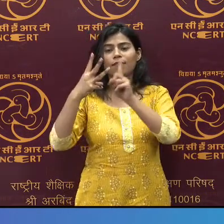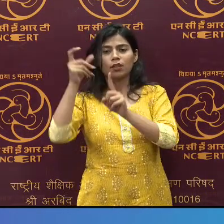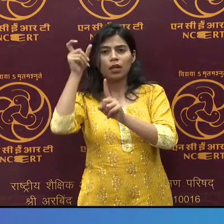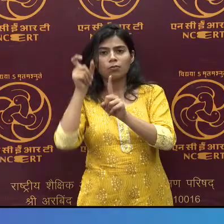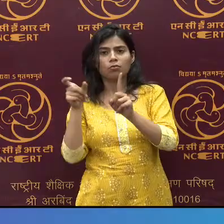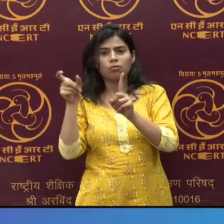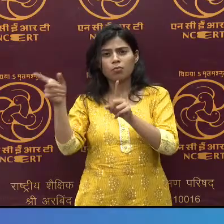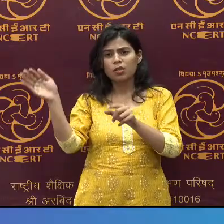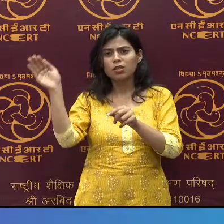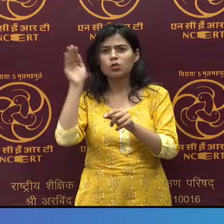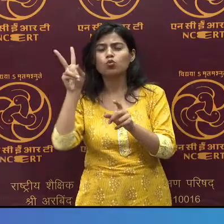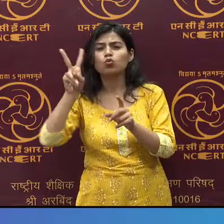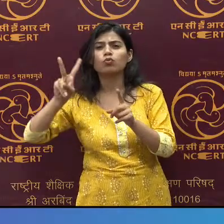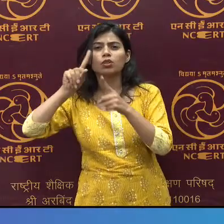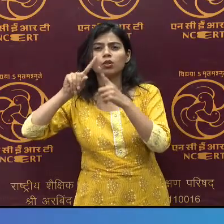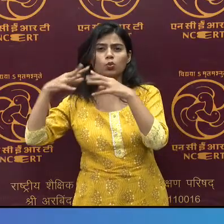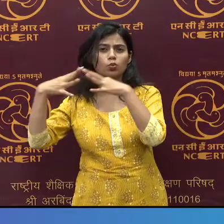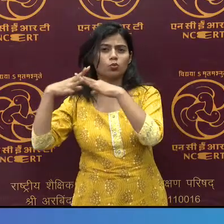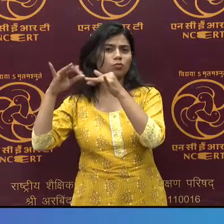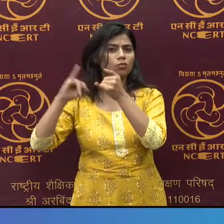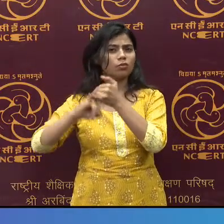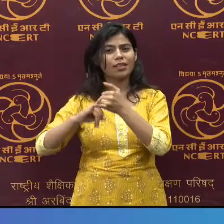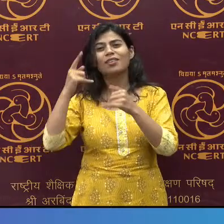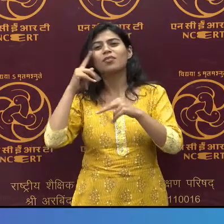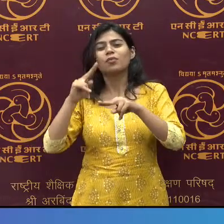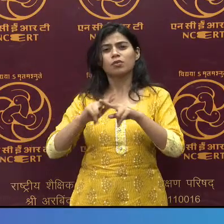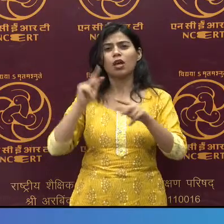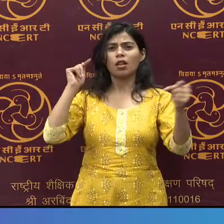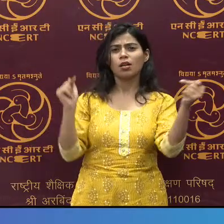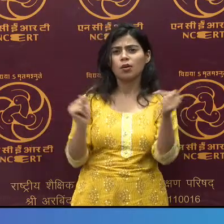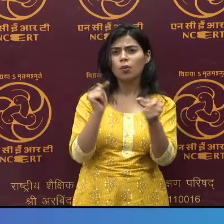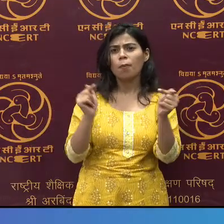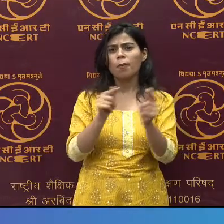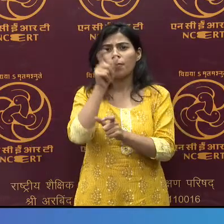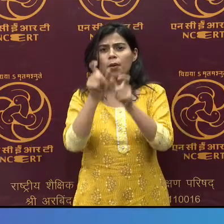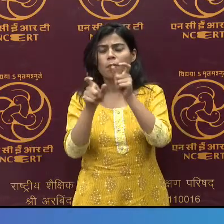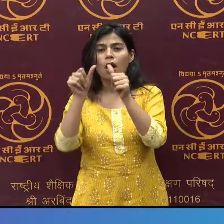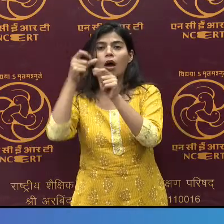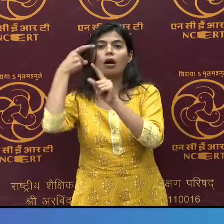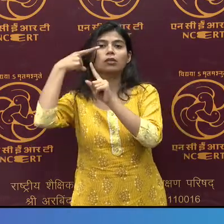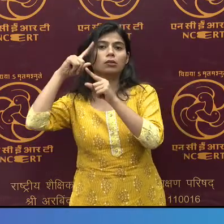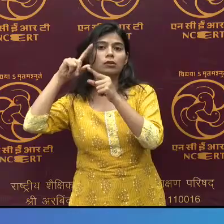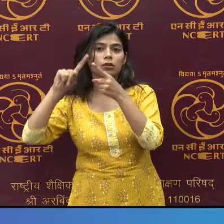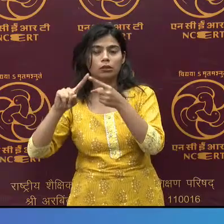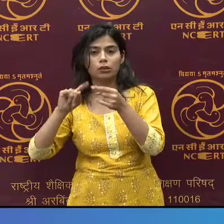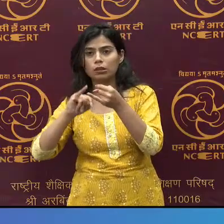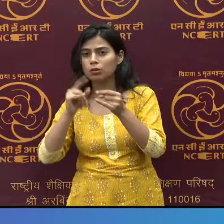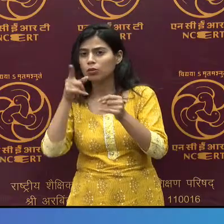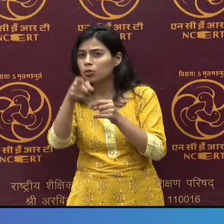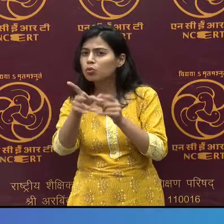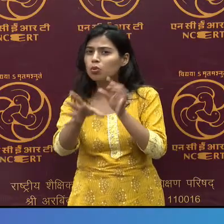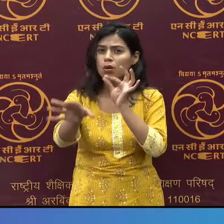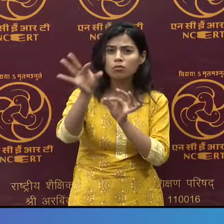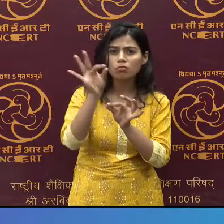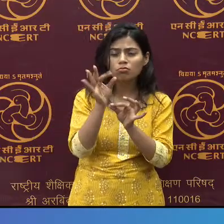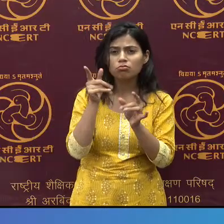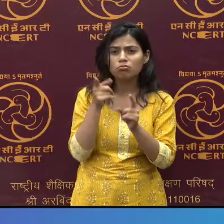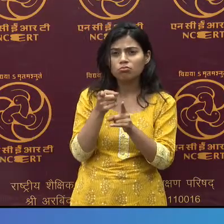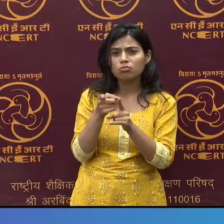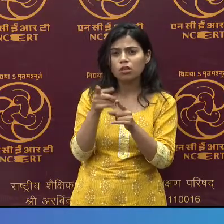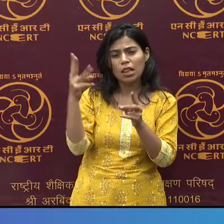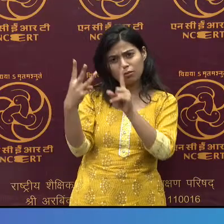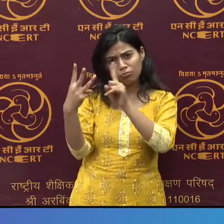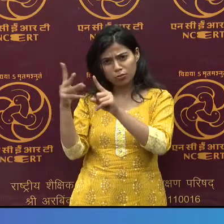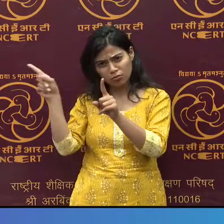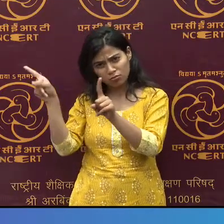those views. And I think even in an argumentative or a persuasive type of article, do we still choose to be writing in the third